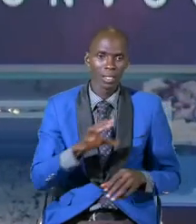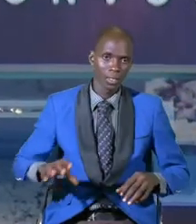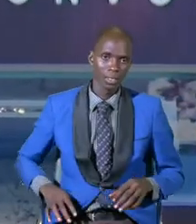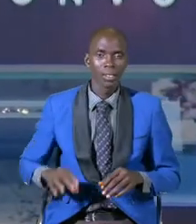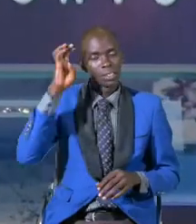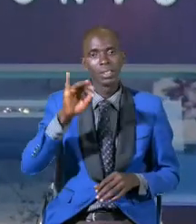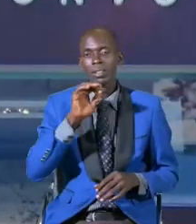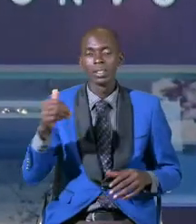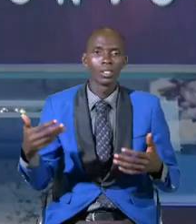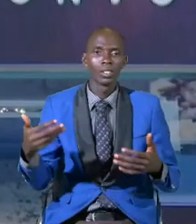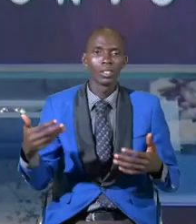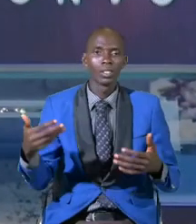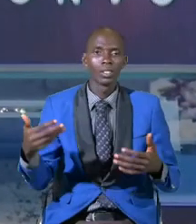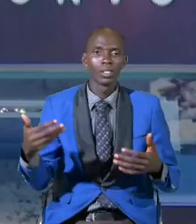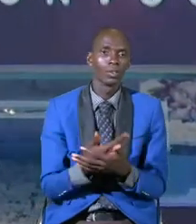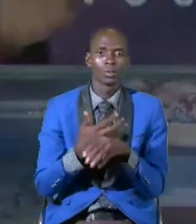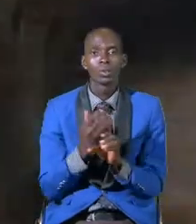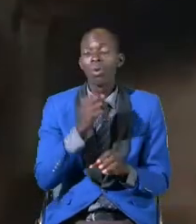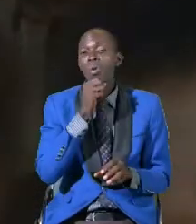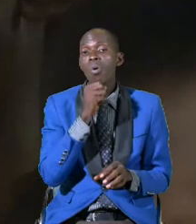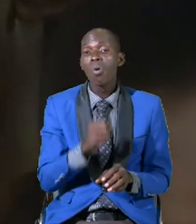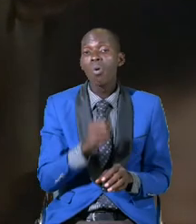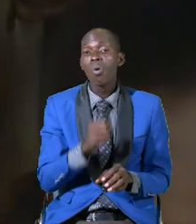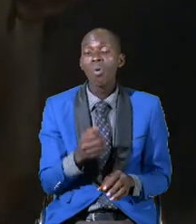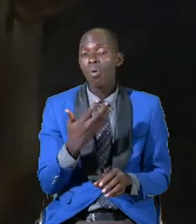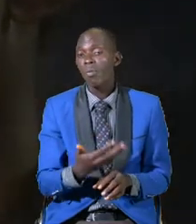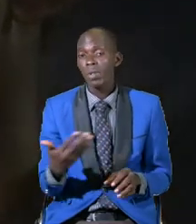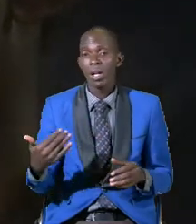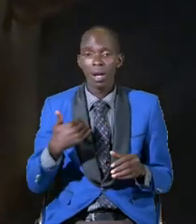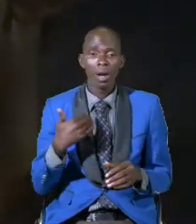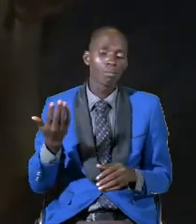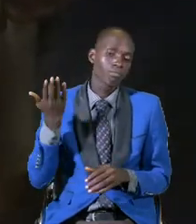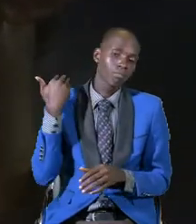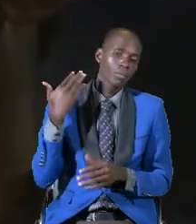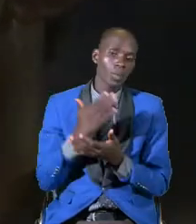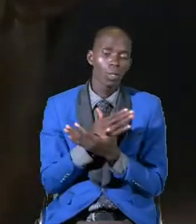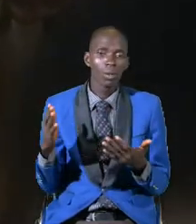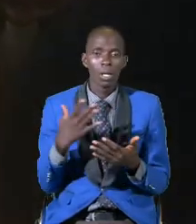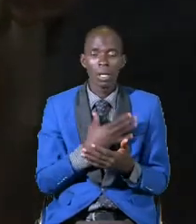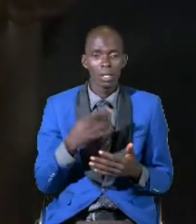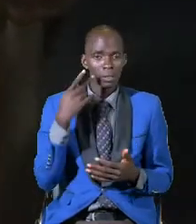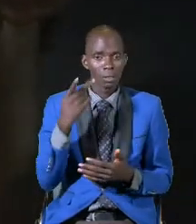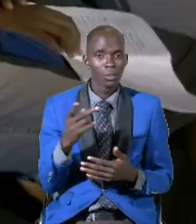it's a new creation. Old things are passed away, and behold,